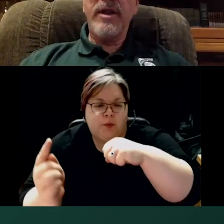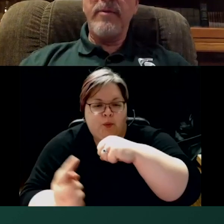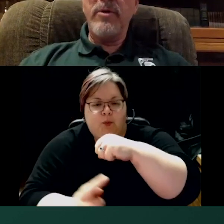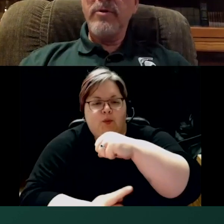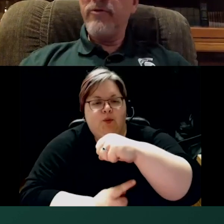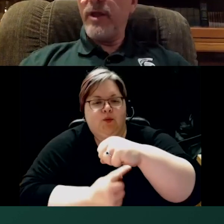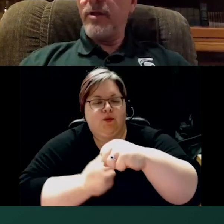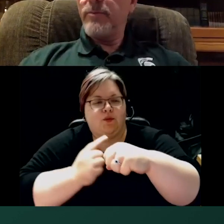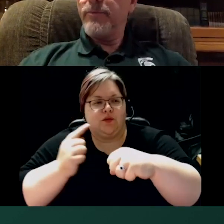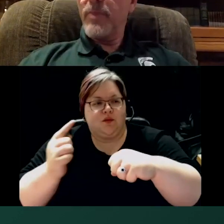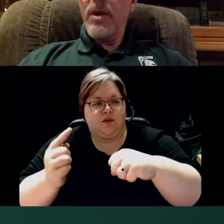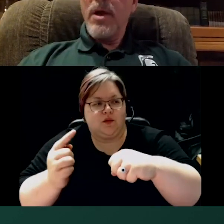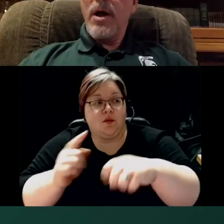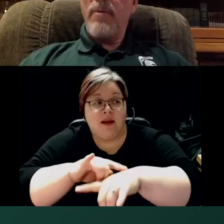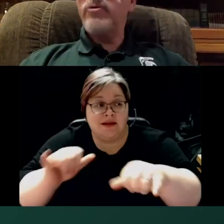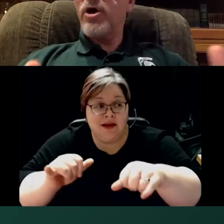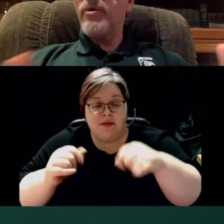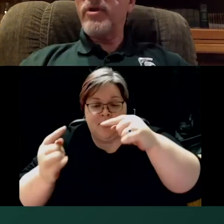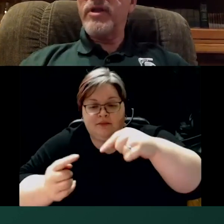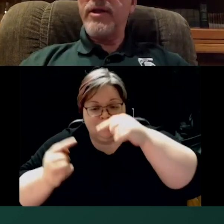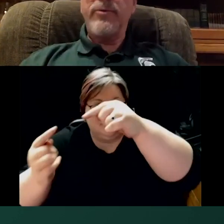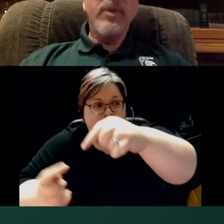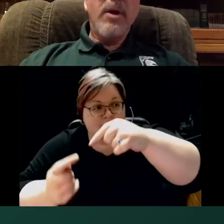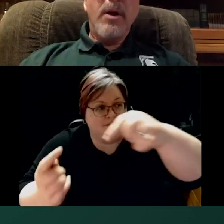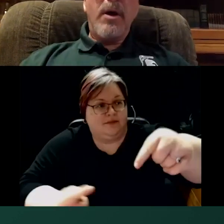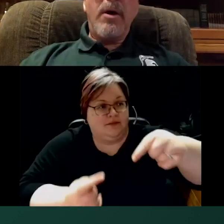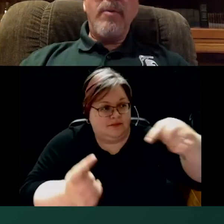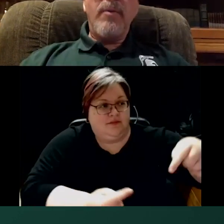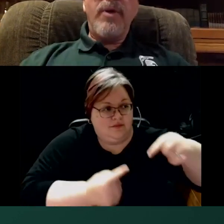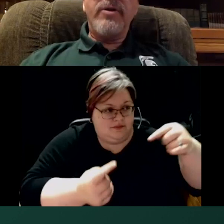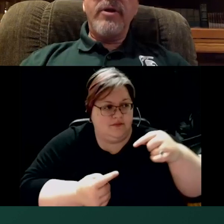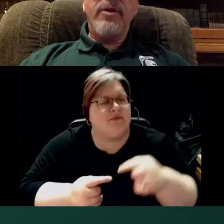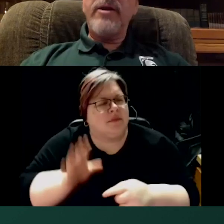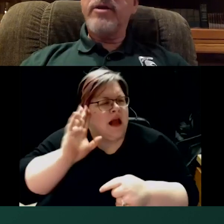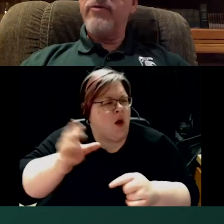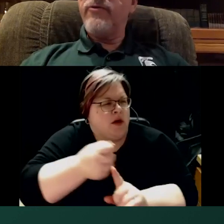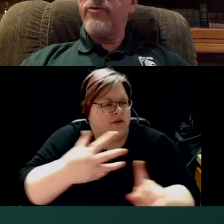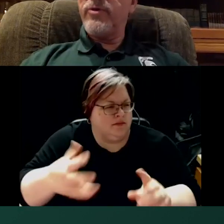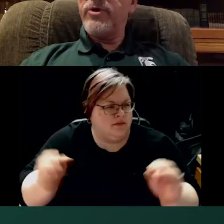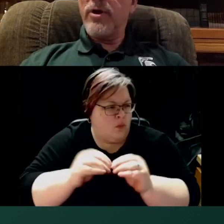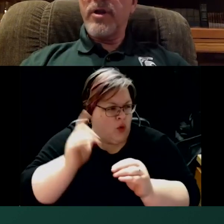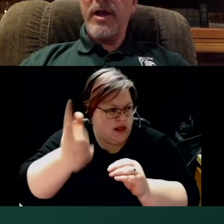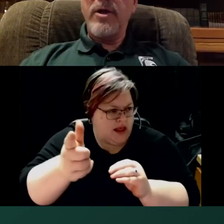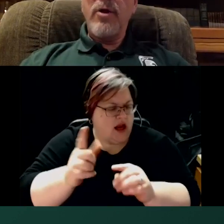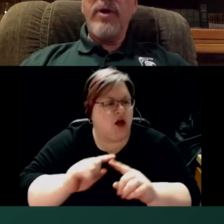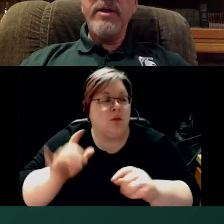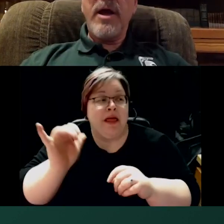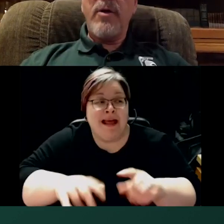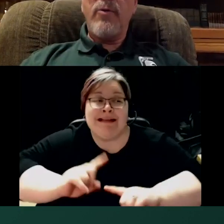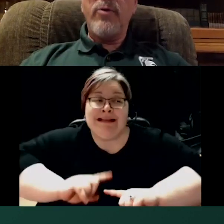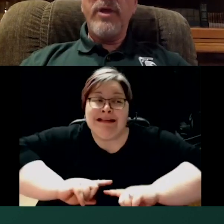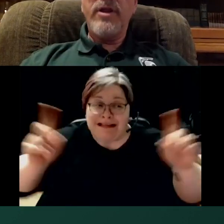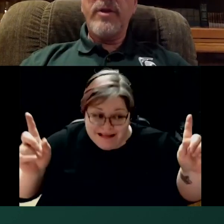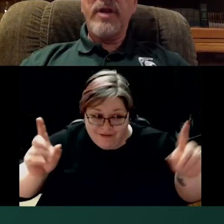the same face. I'll talk about this later, but that is different from the dark side. Right